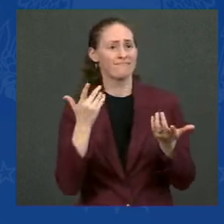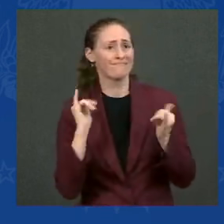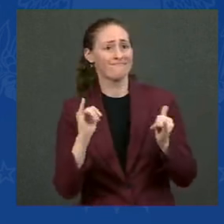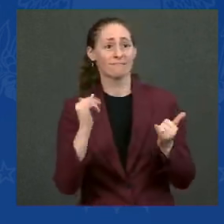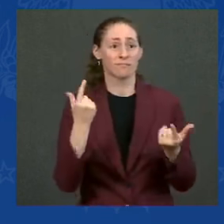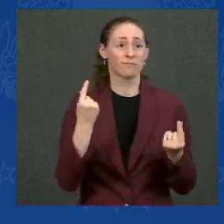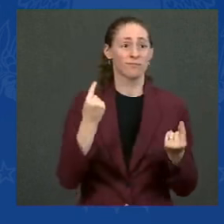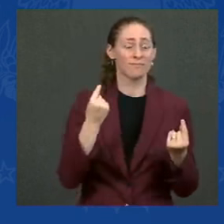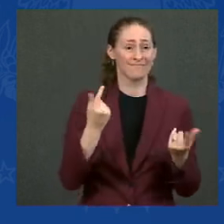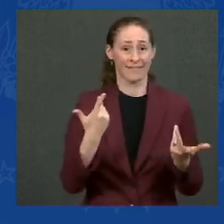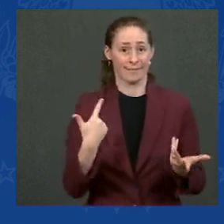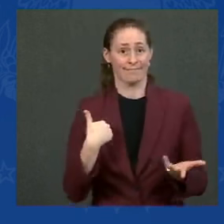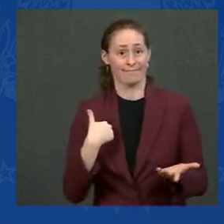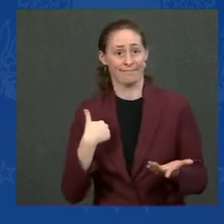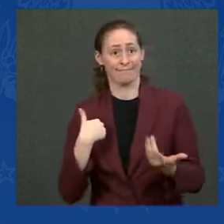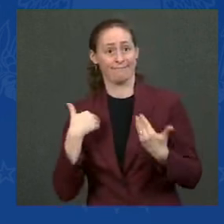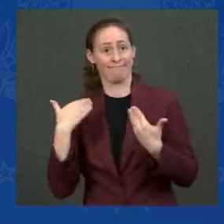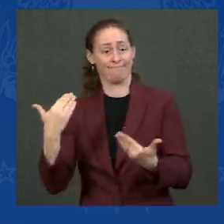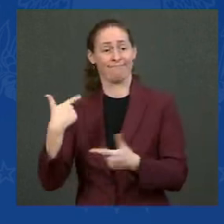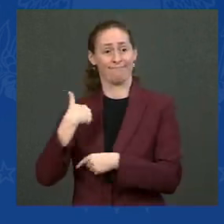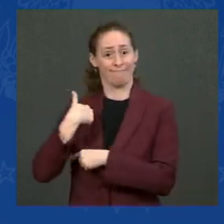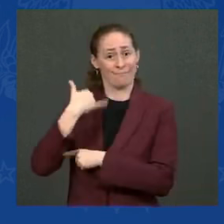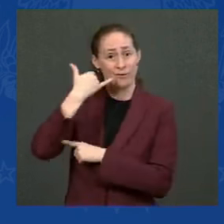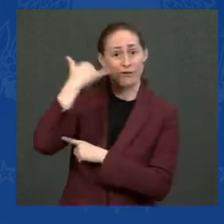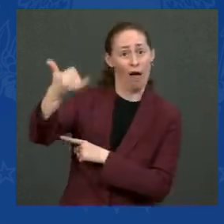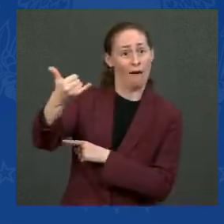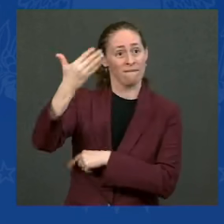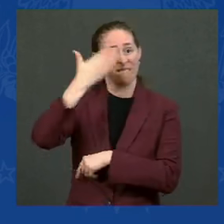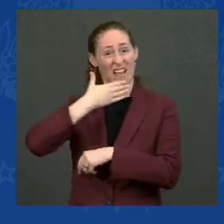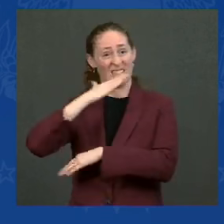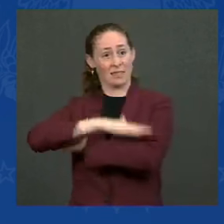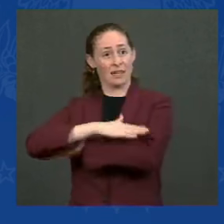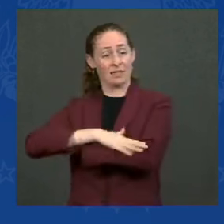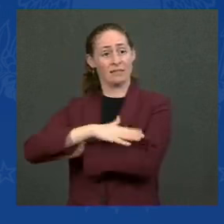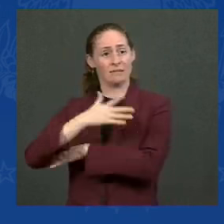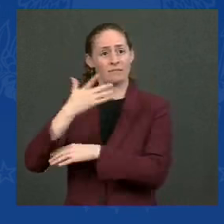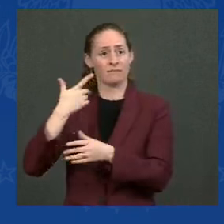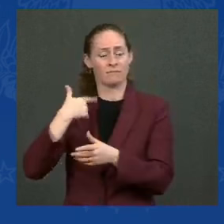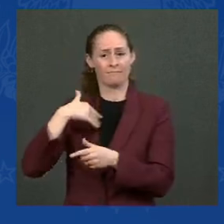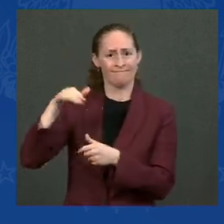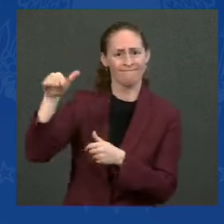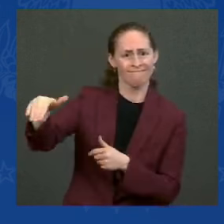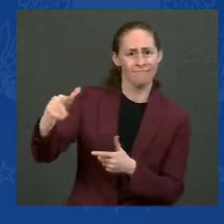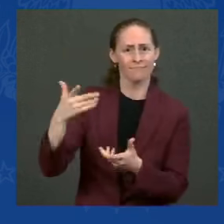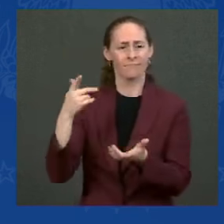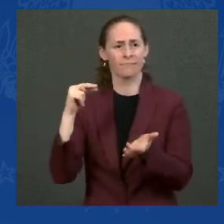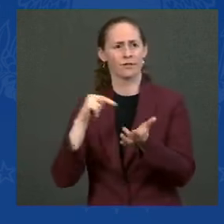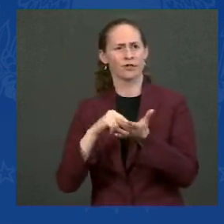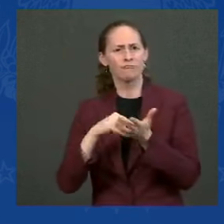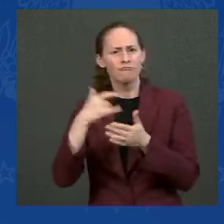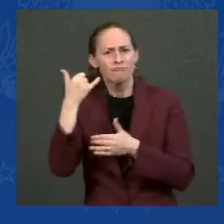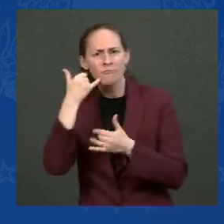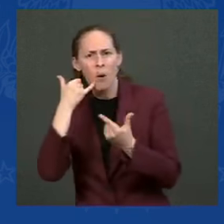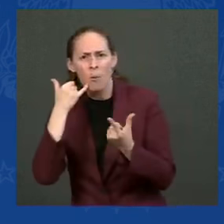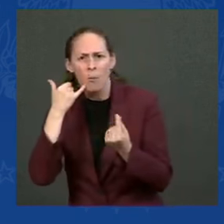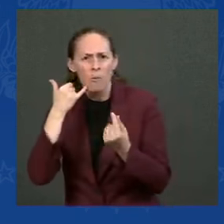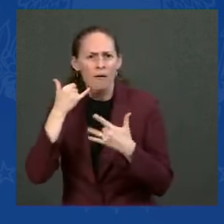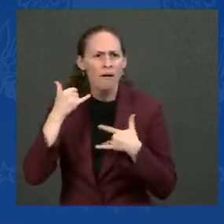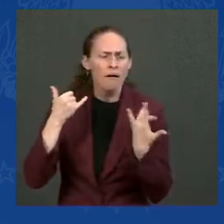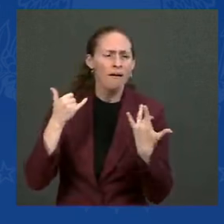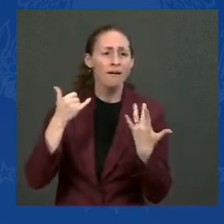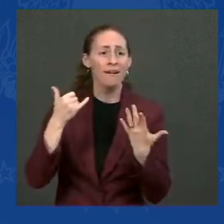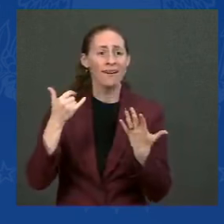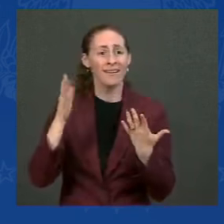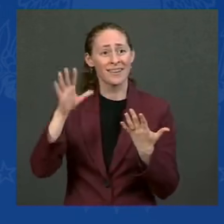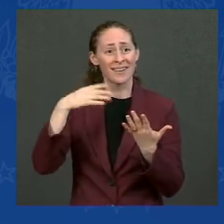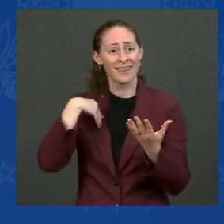I called the desk, the receiving nurse, and asked what the situation was. And has anyone even — and by the way, I wasn't complaining